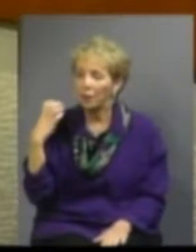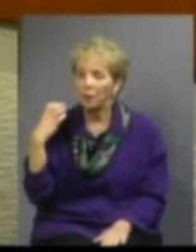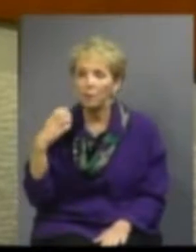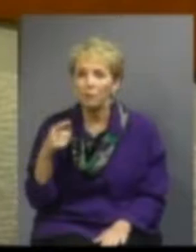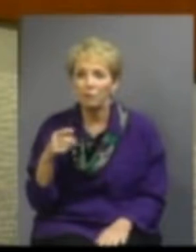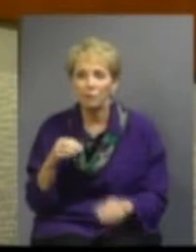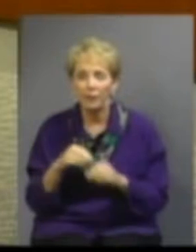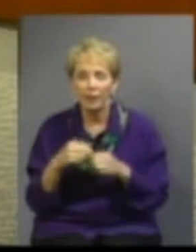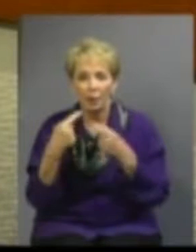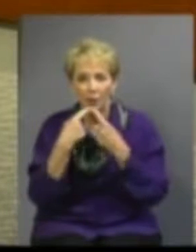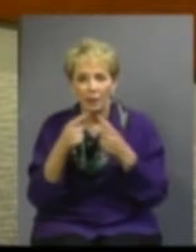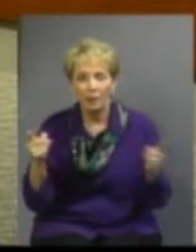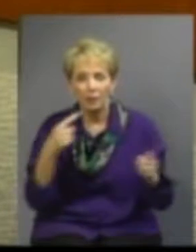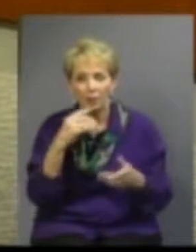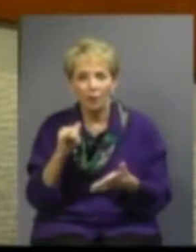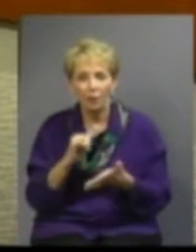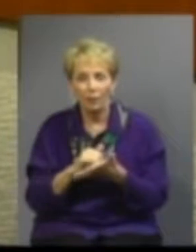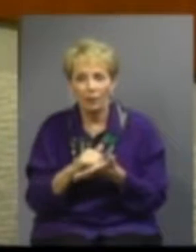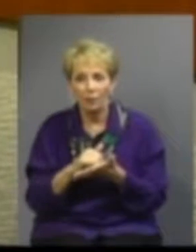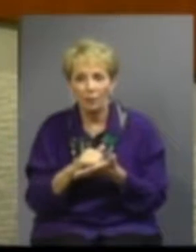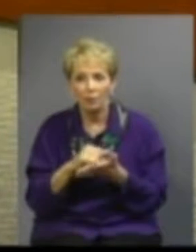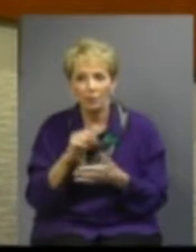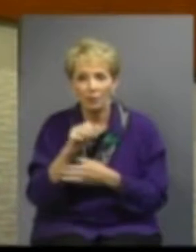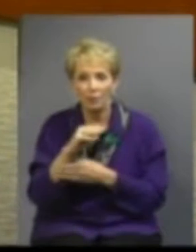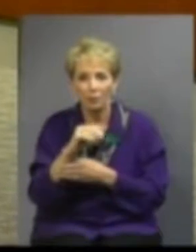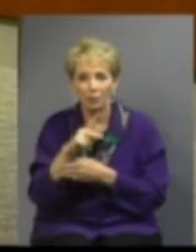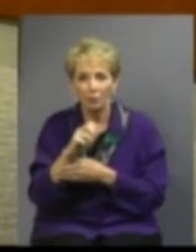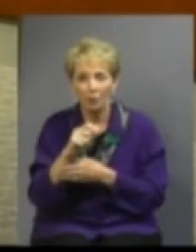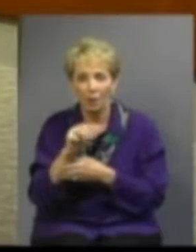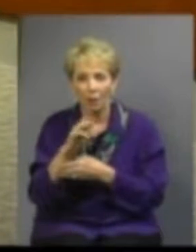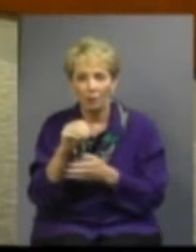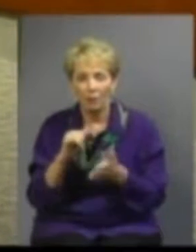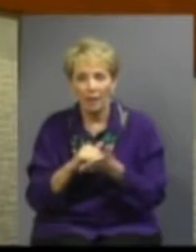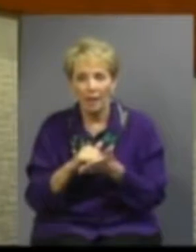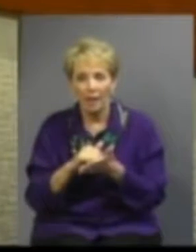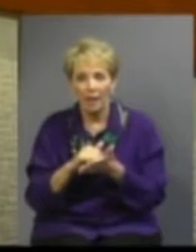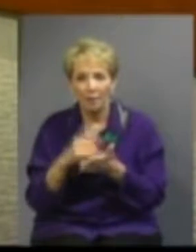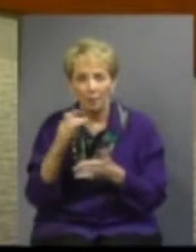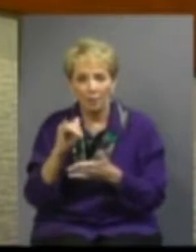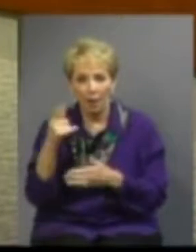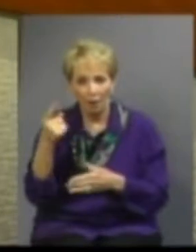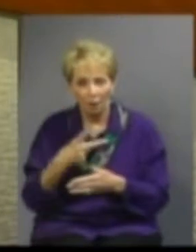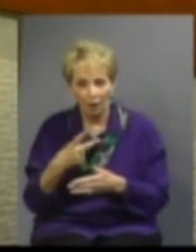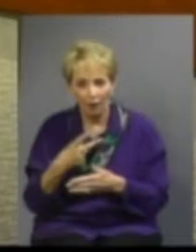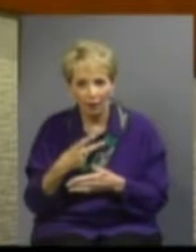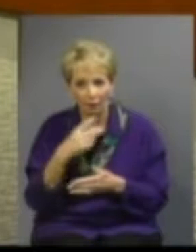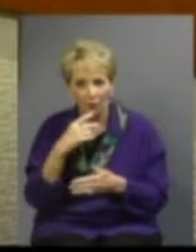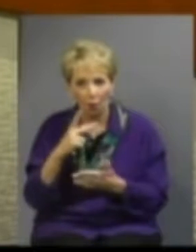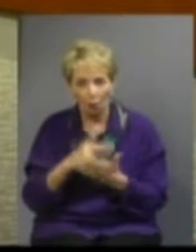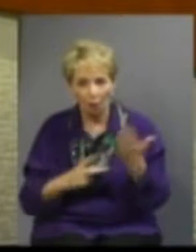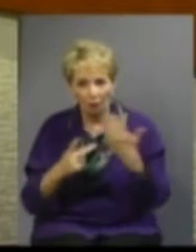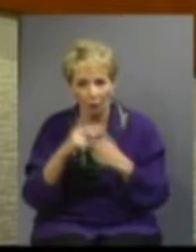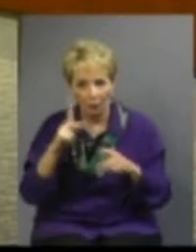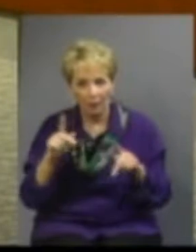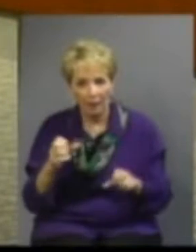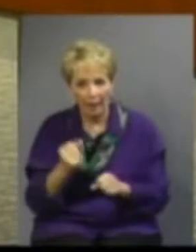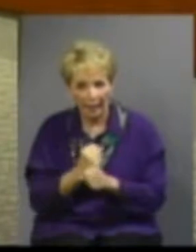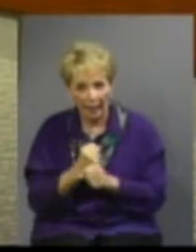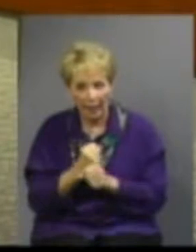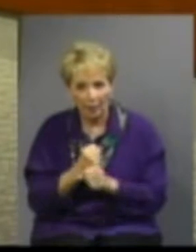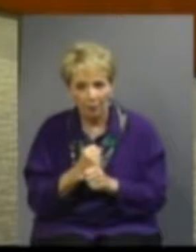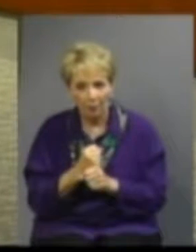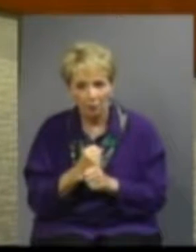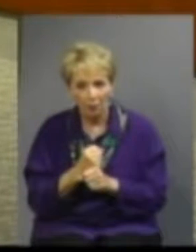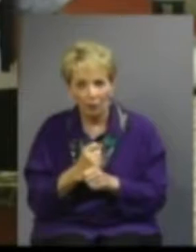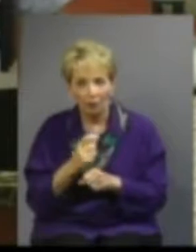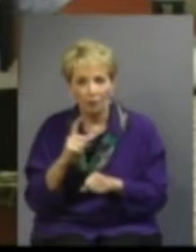sir. In the proclamation, it says that working smoke alarms cut the accidents by half. Yes, sir. Are there programs where people can get